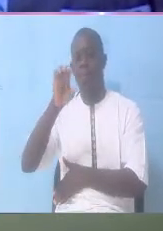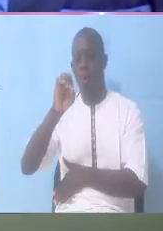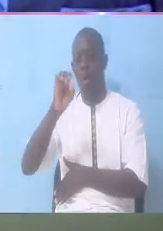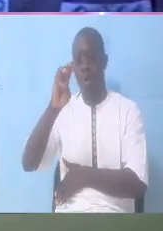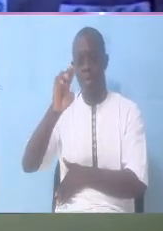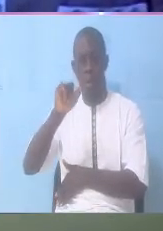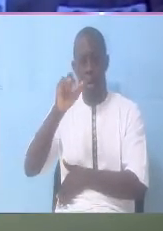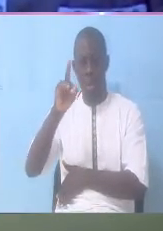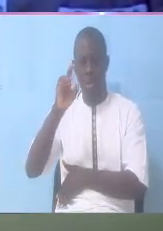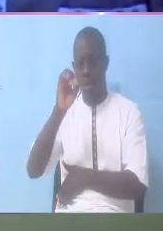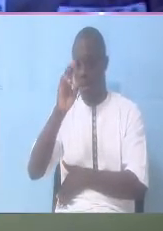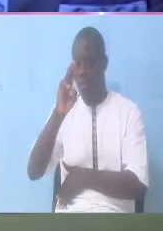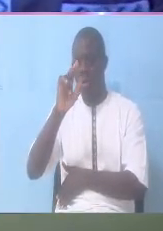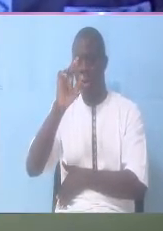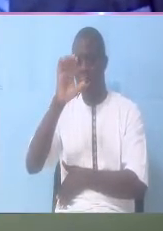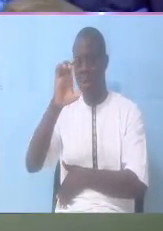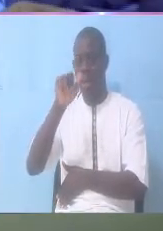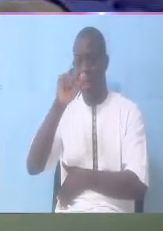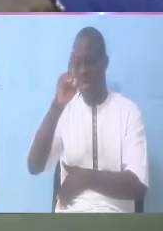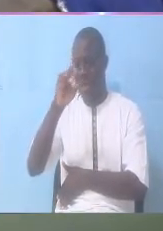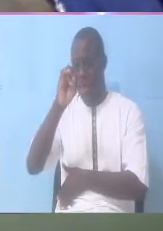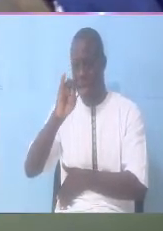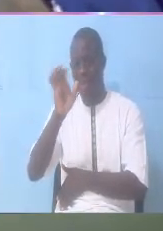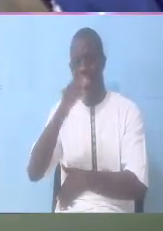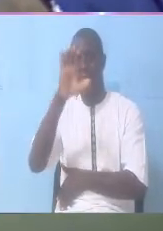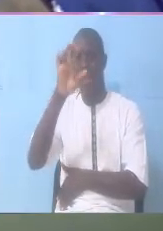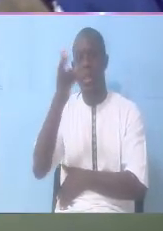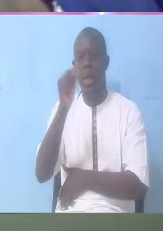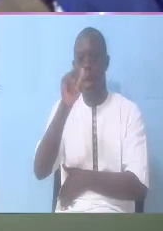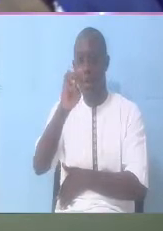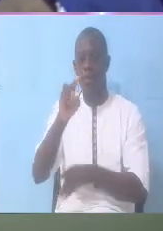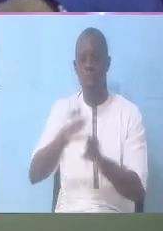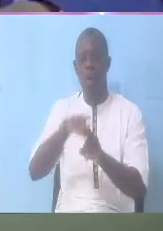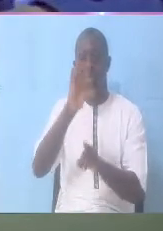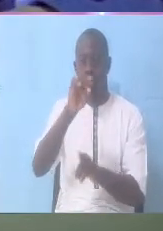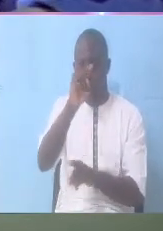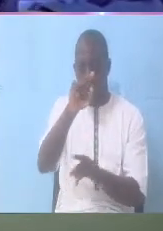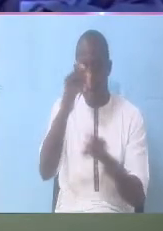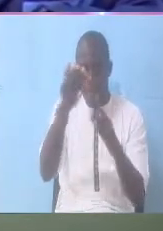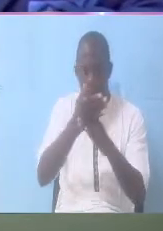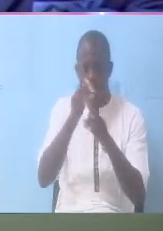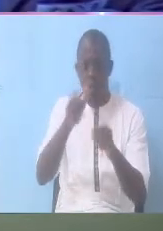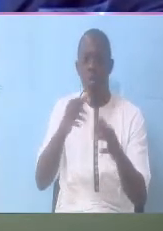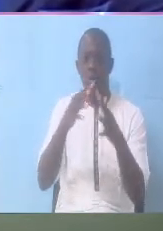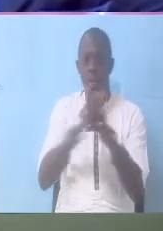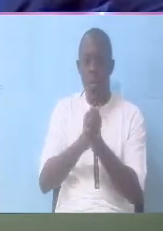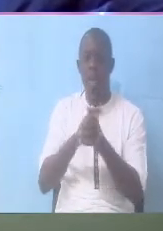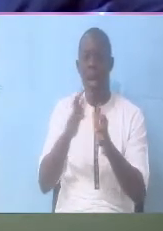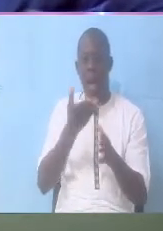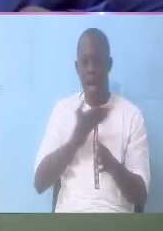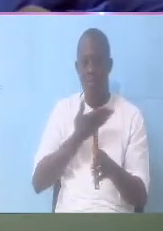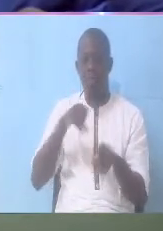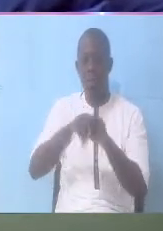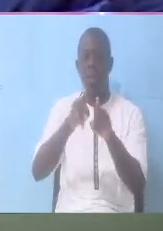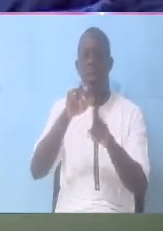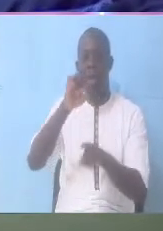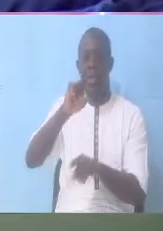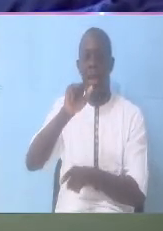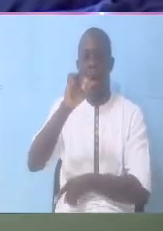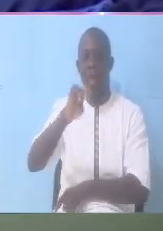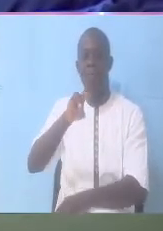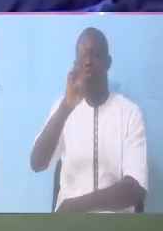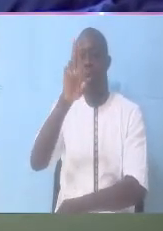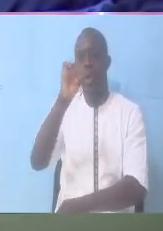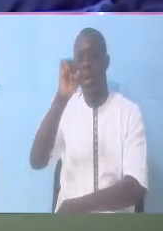a moment. Did you believe that Blaise Diagne was going to be in a coalition with Samuel Sarr, Minister of Senegal?